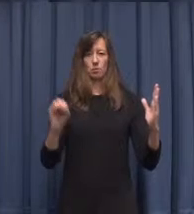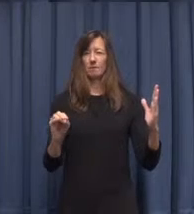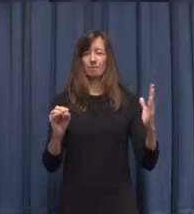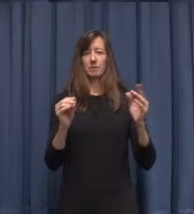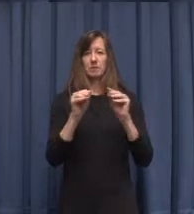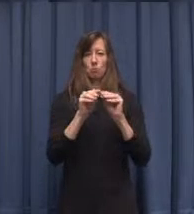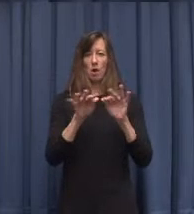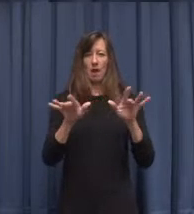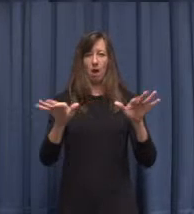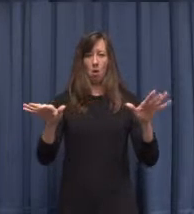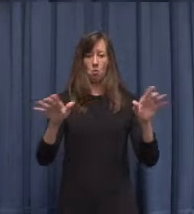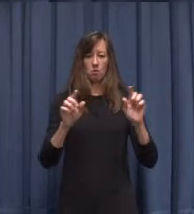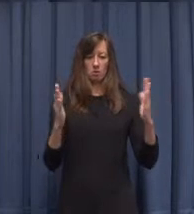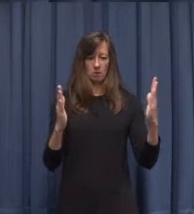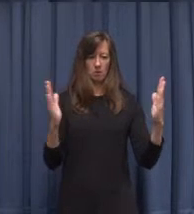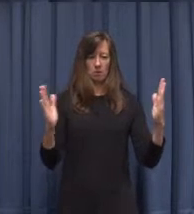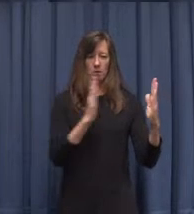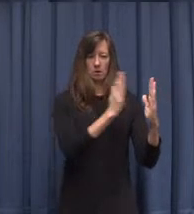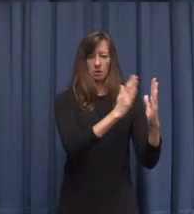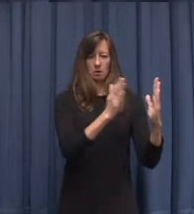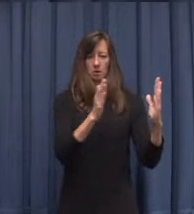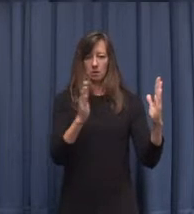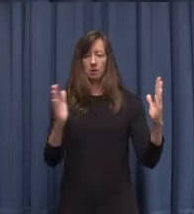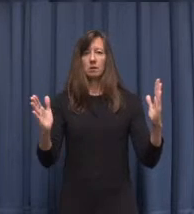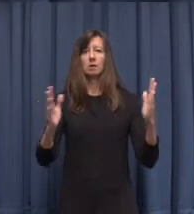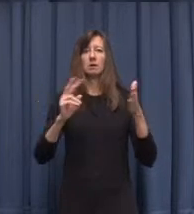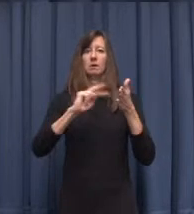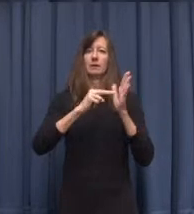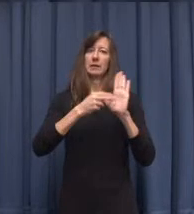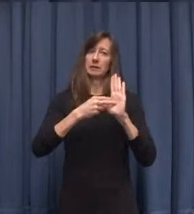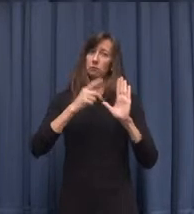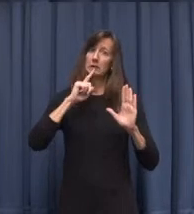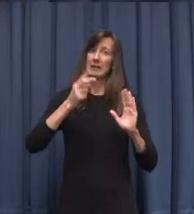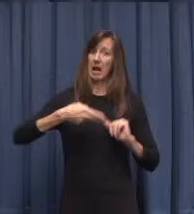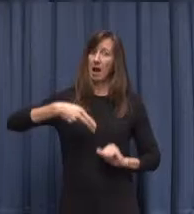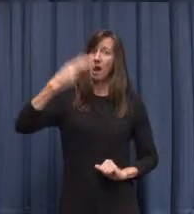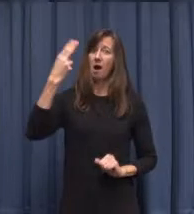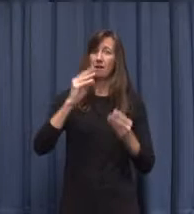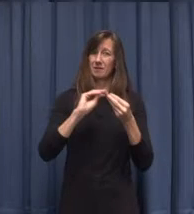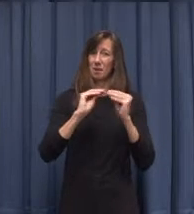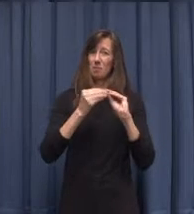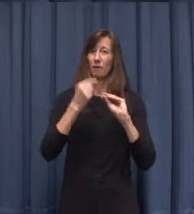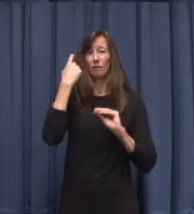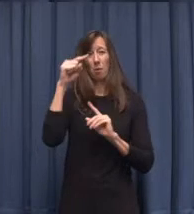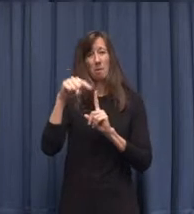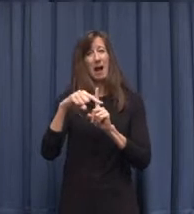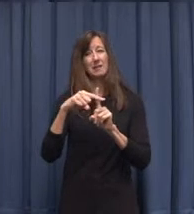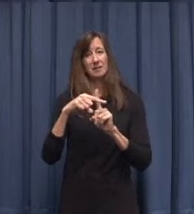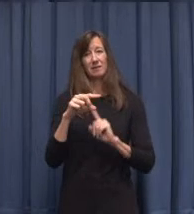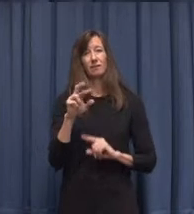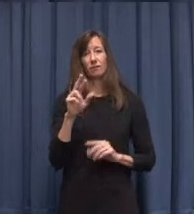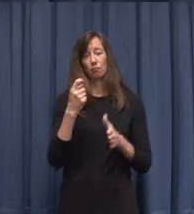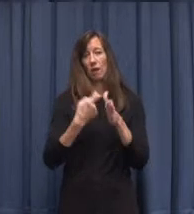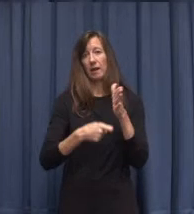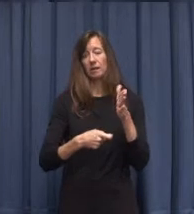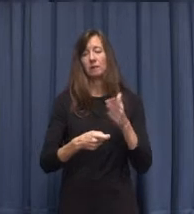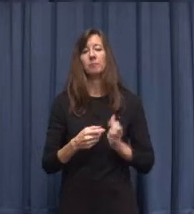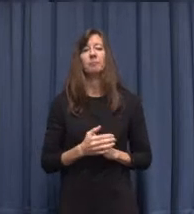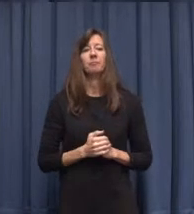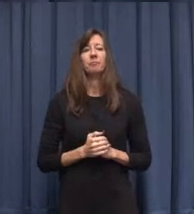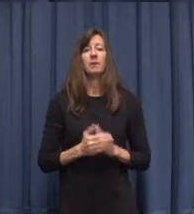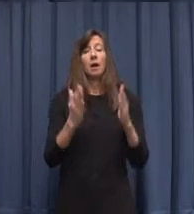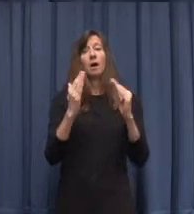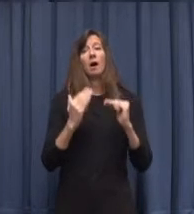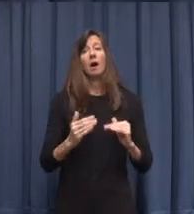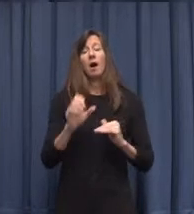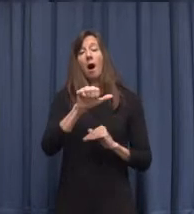of new positive cases. The other indicator that I want to talk about, and I know I'm throwing a lot of numbers at you, but I think,